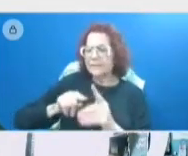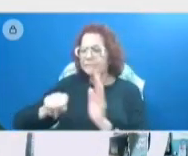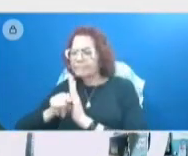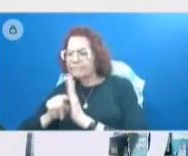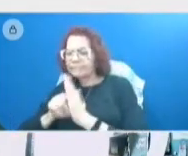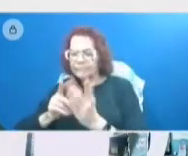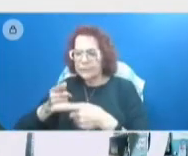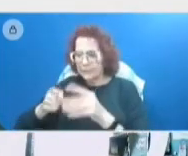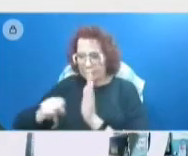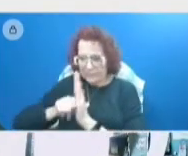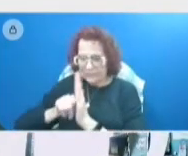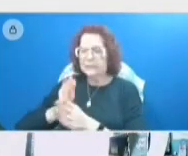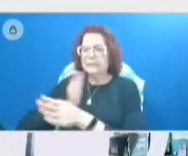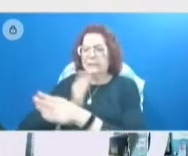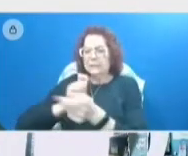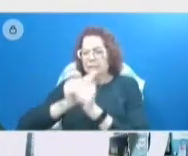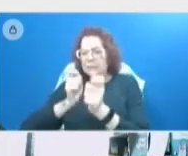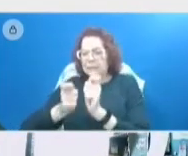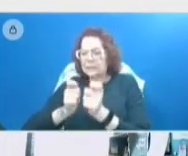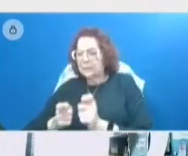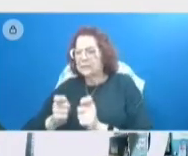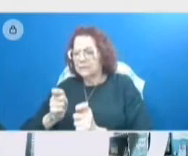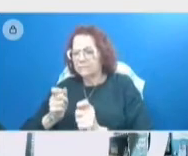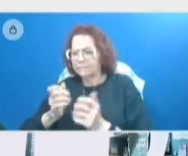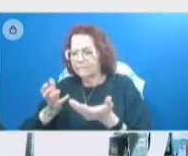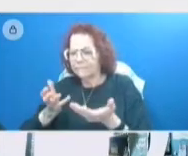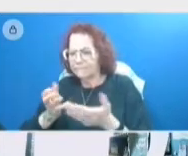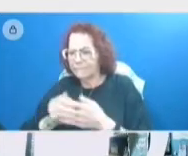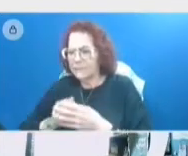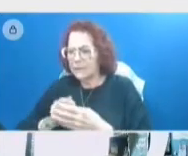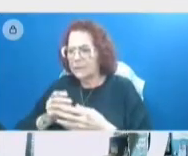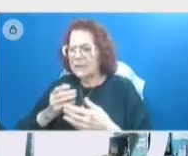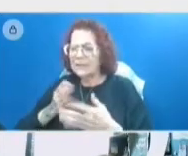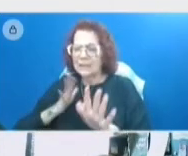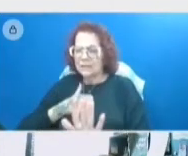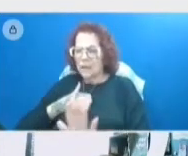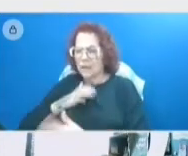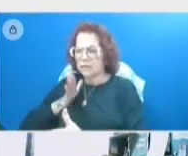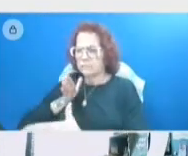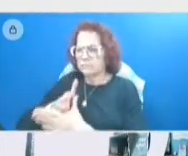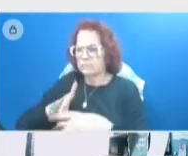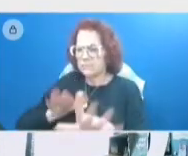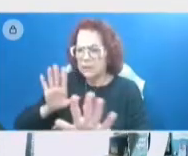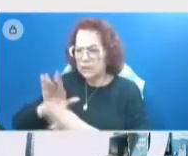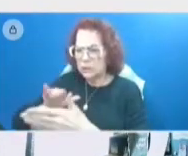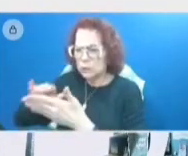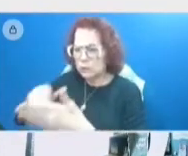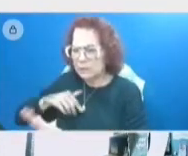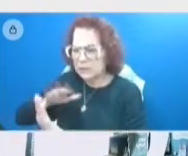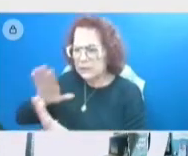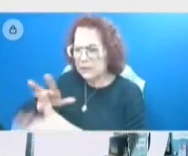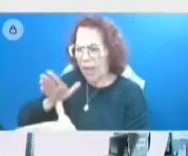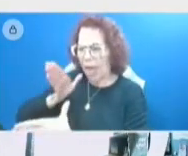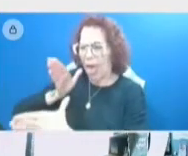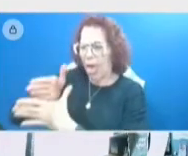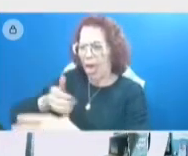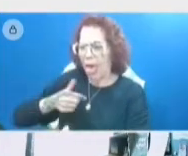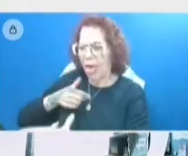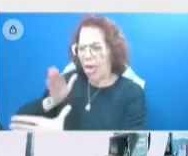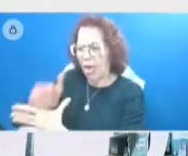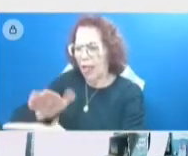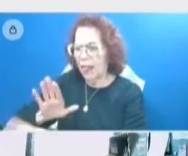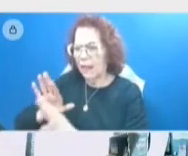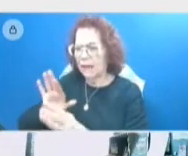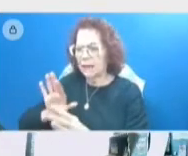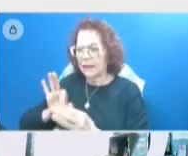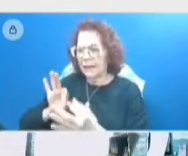also have worked extensively with the... Bill, could I just interrupt for a second and say that the feedback has been that that particular change